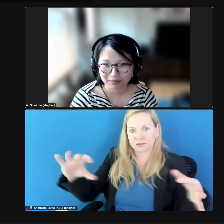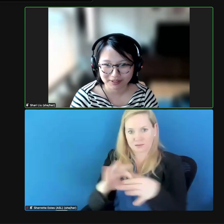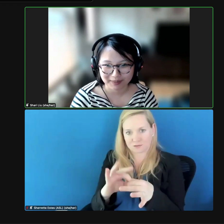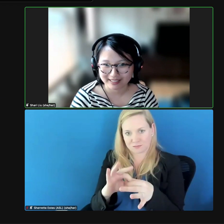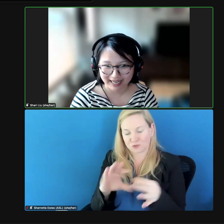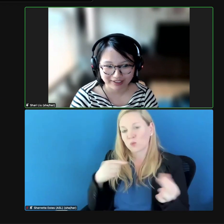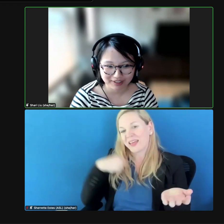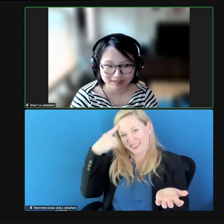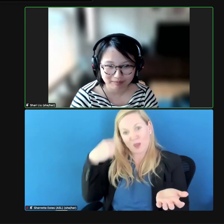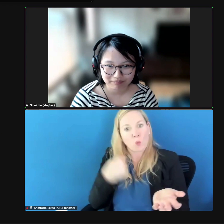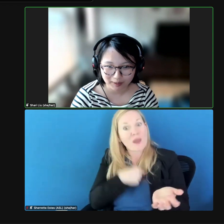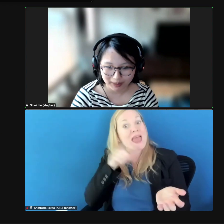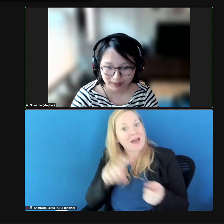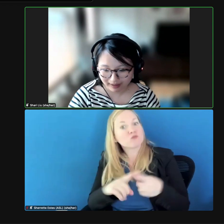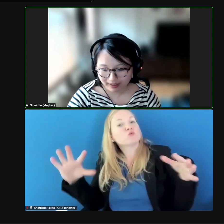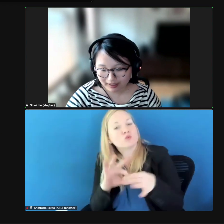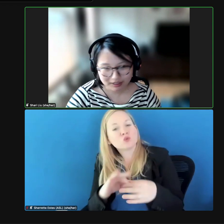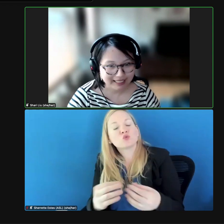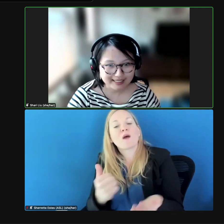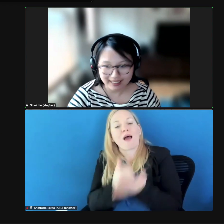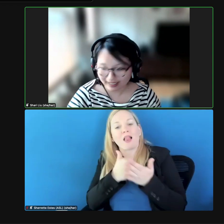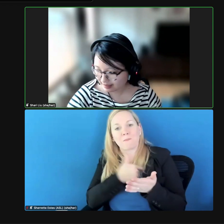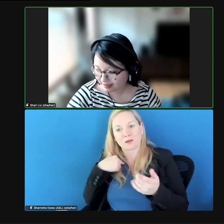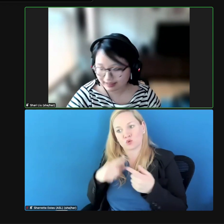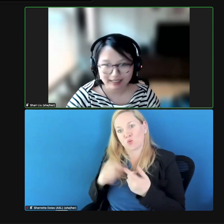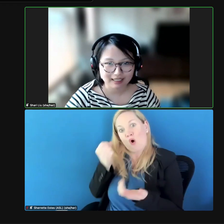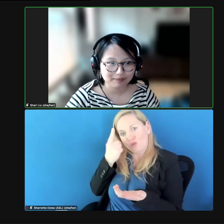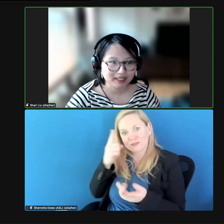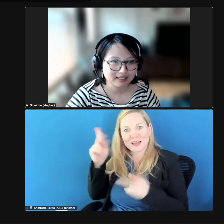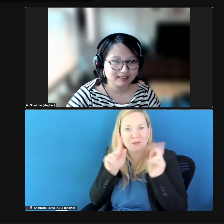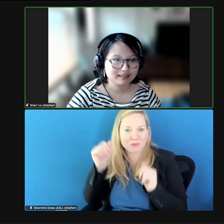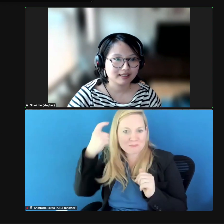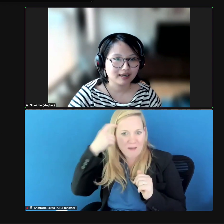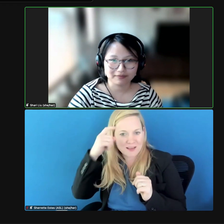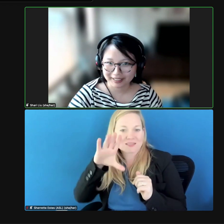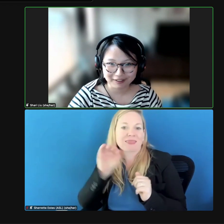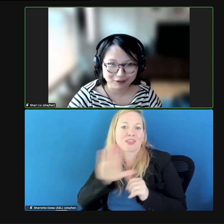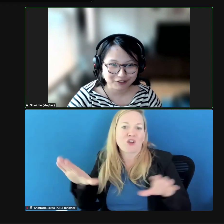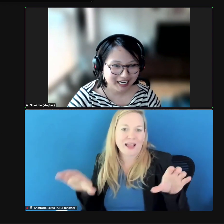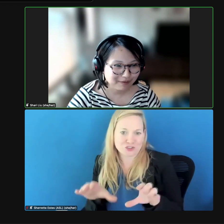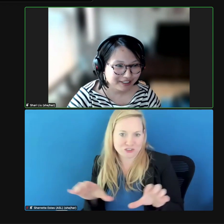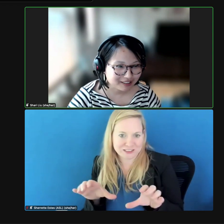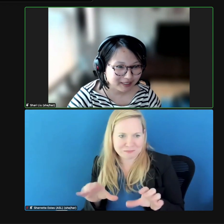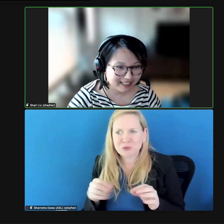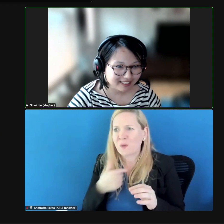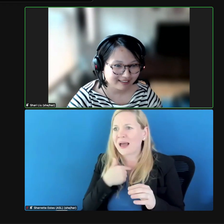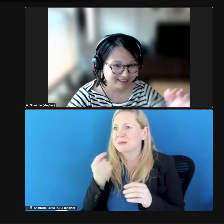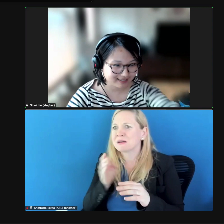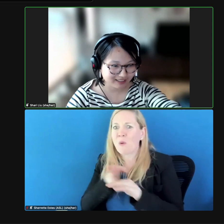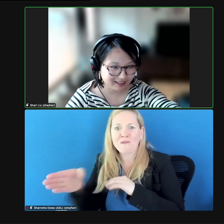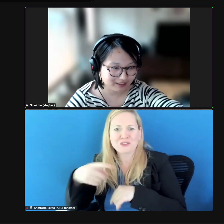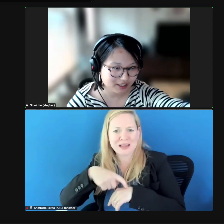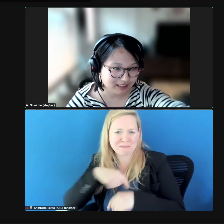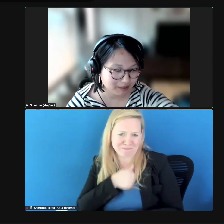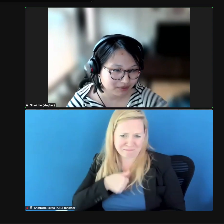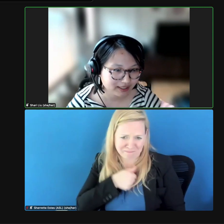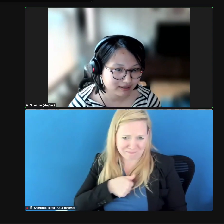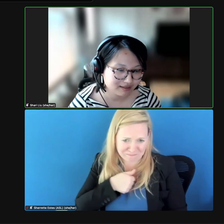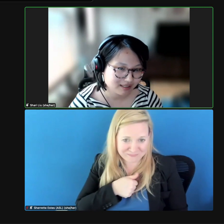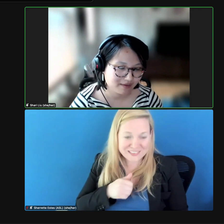other people's minds and actions. Okay, so that's the end. I ran a little over time, sorry about that. I'll just